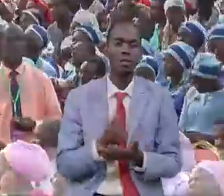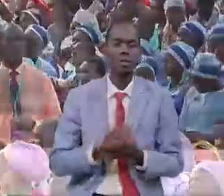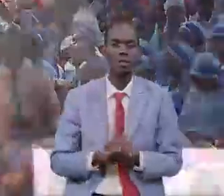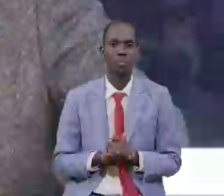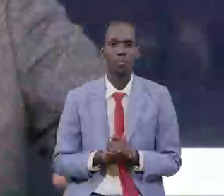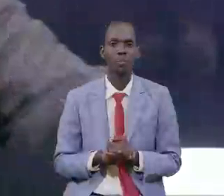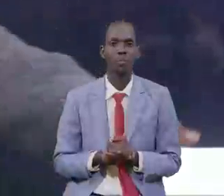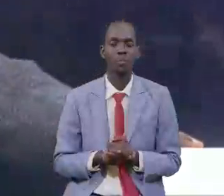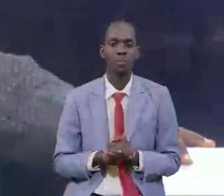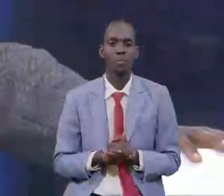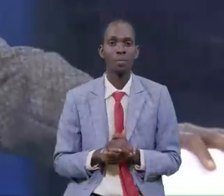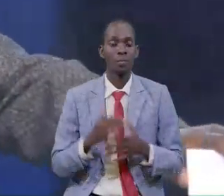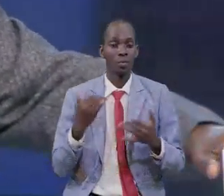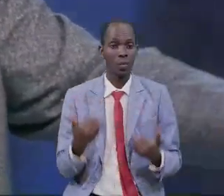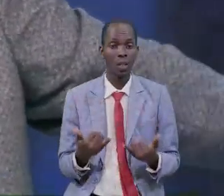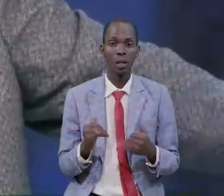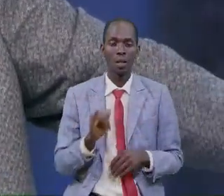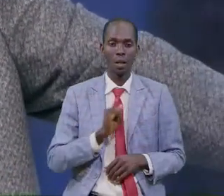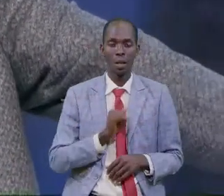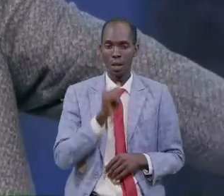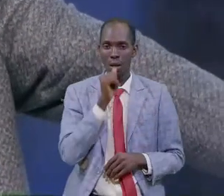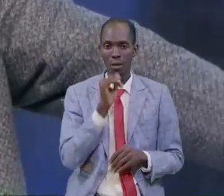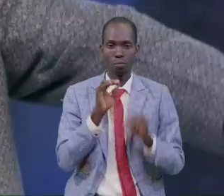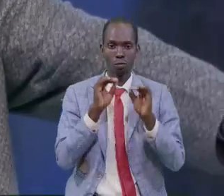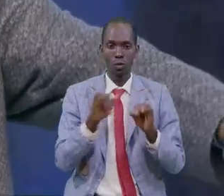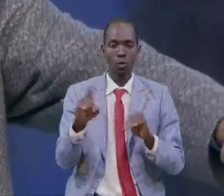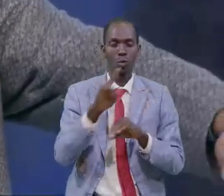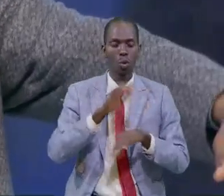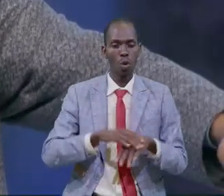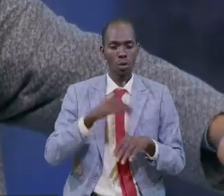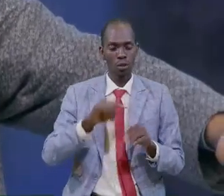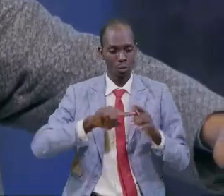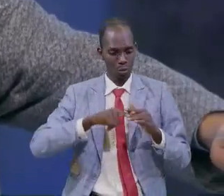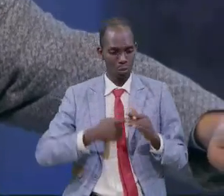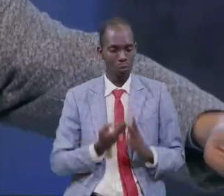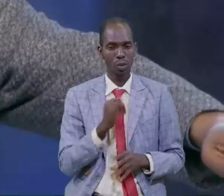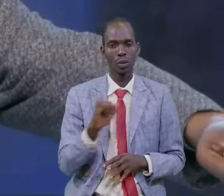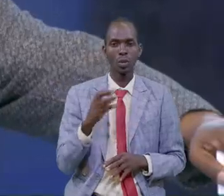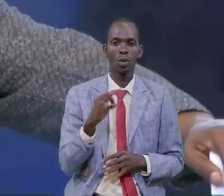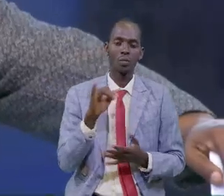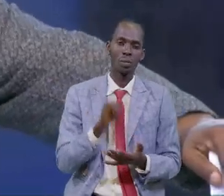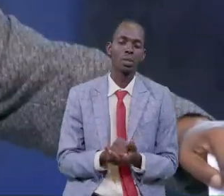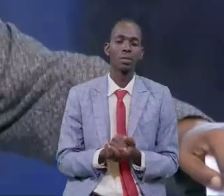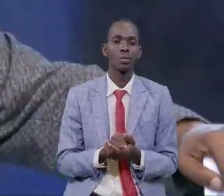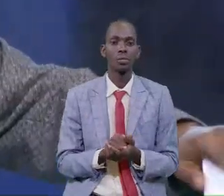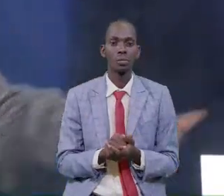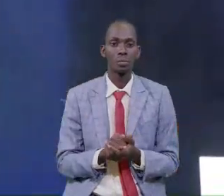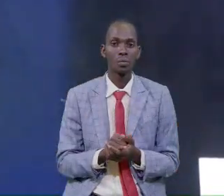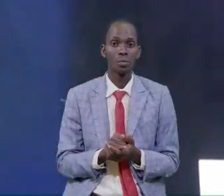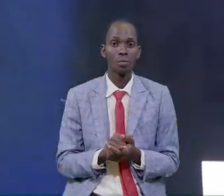Now I'm talking about the commencement of that. The beginning of that. Look at